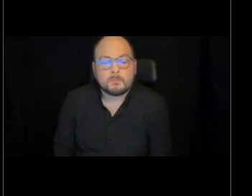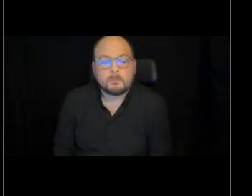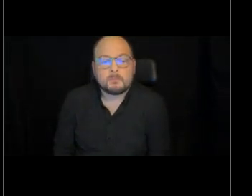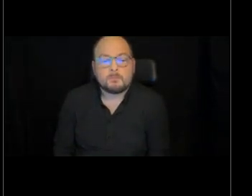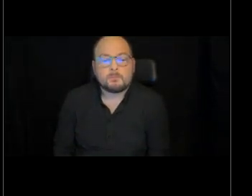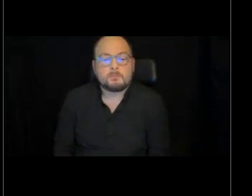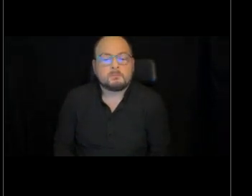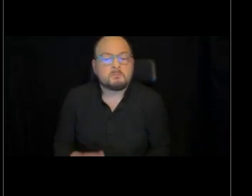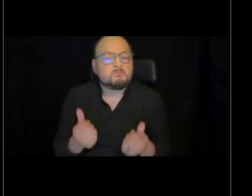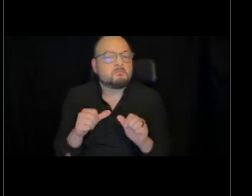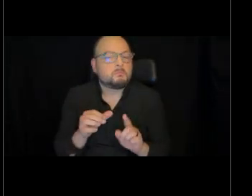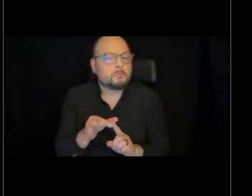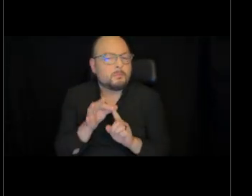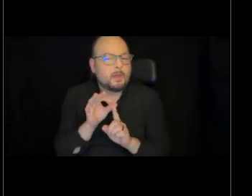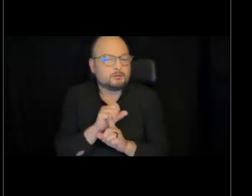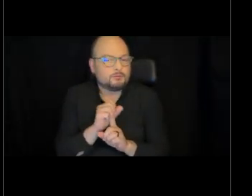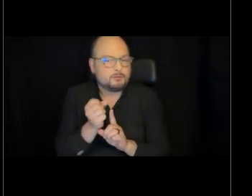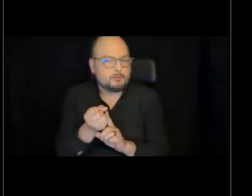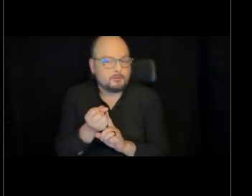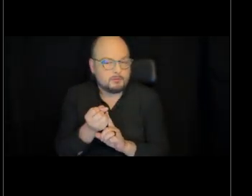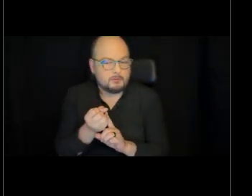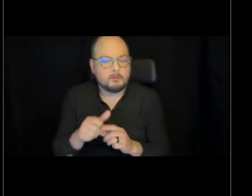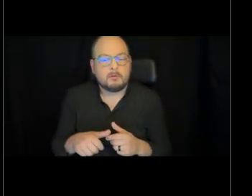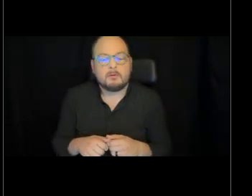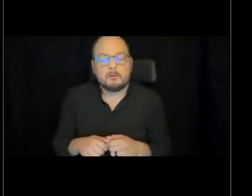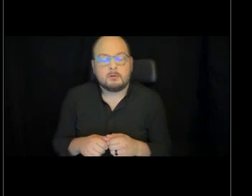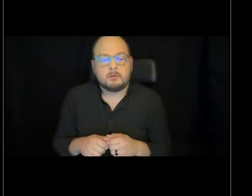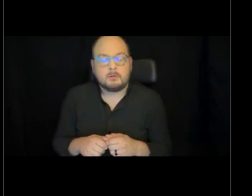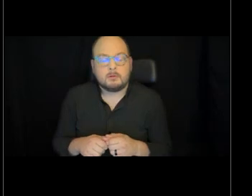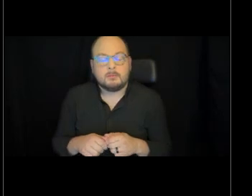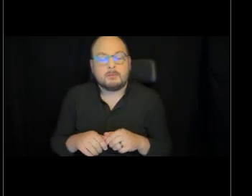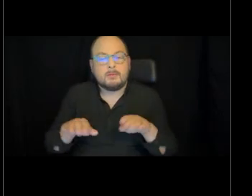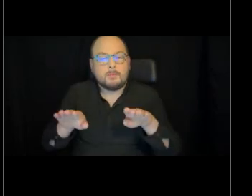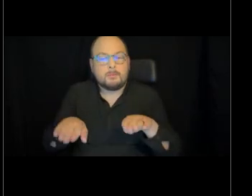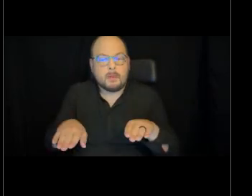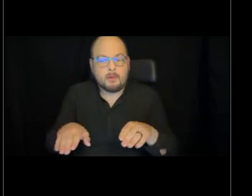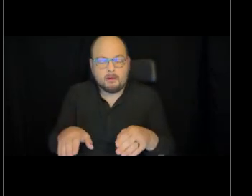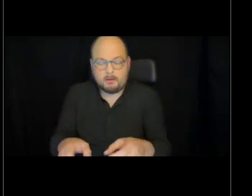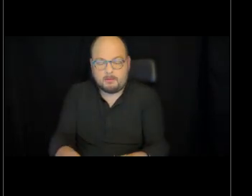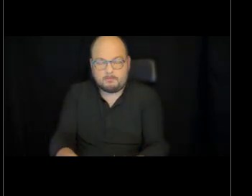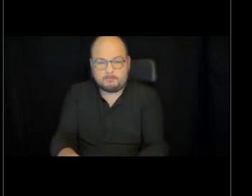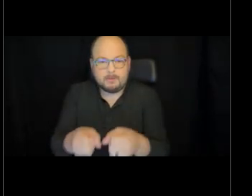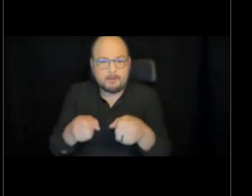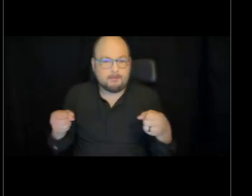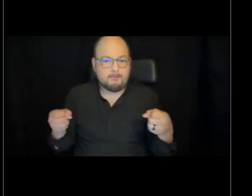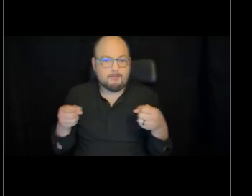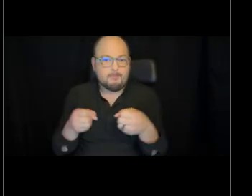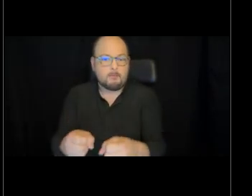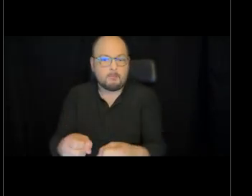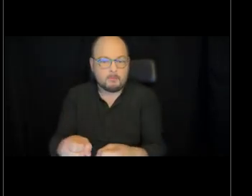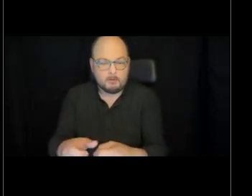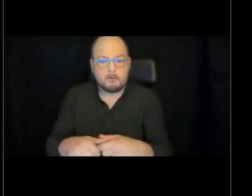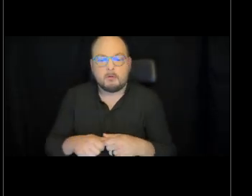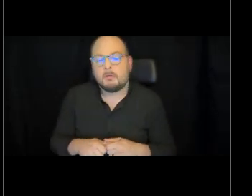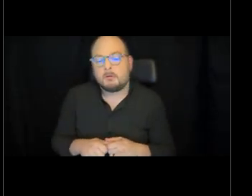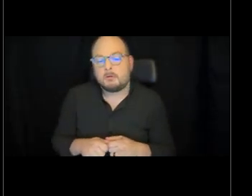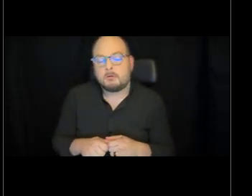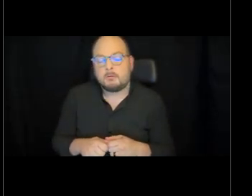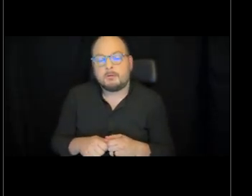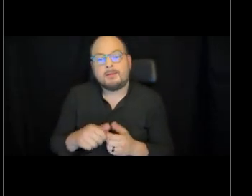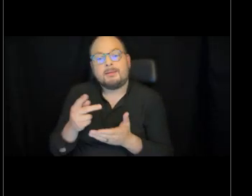Exceptions, removable base cabinets. The guidelines permit U-shaped